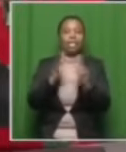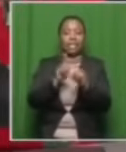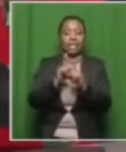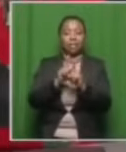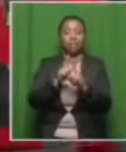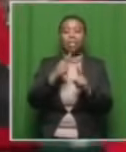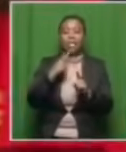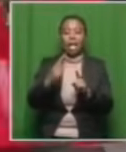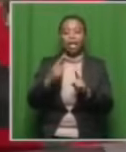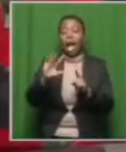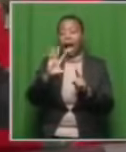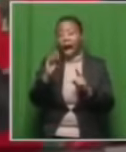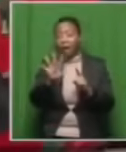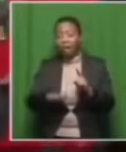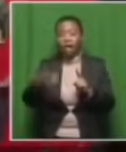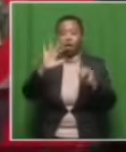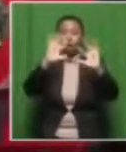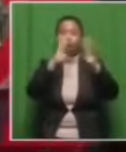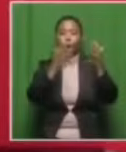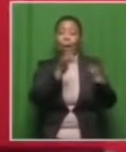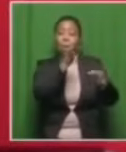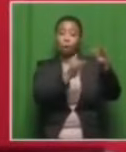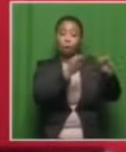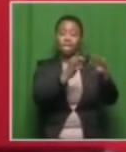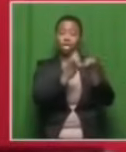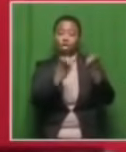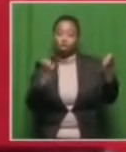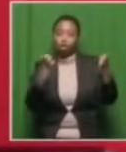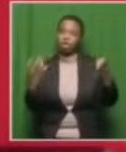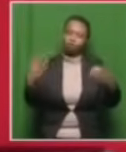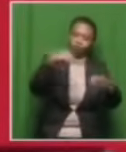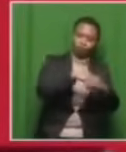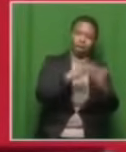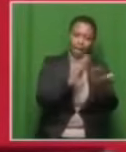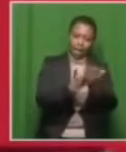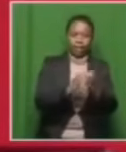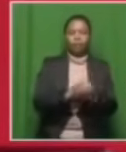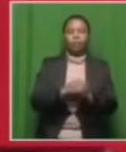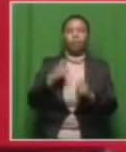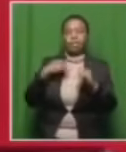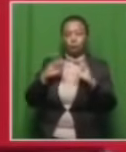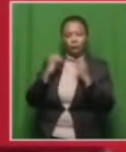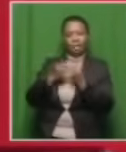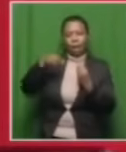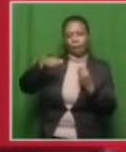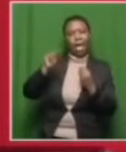Africans reclaim their space in global politics and resources. As a pan-Africanist organization, we